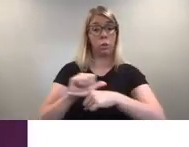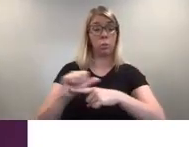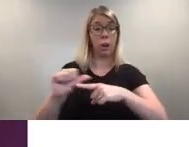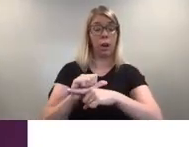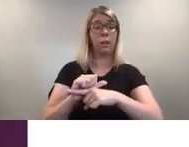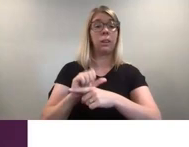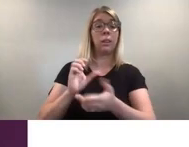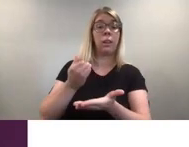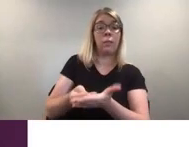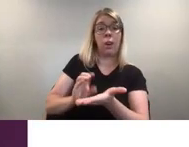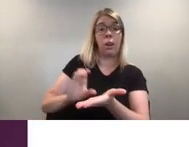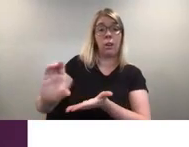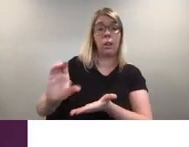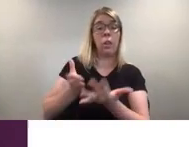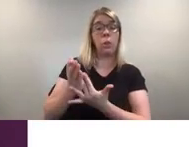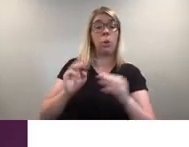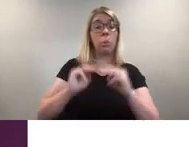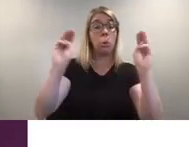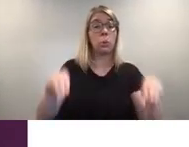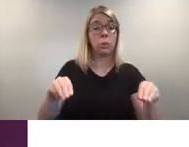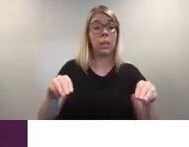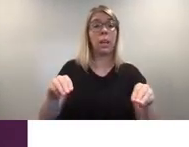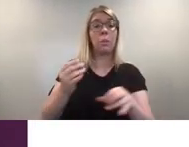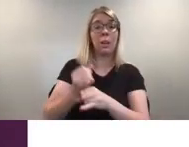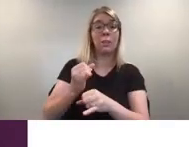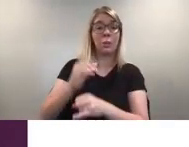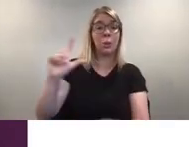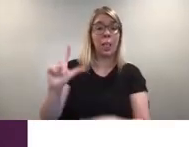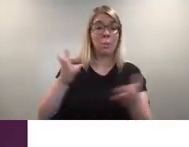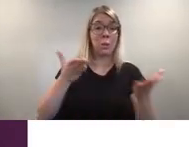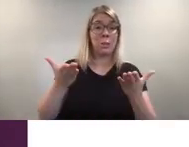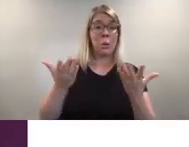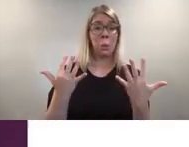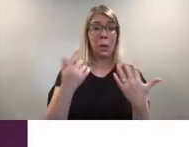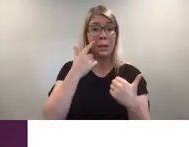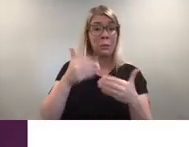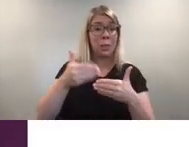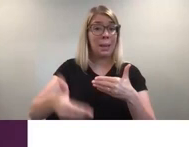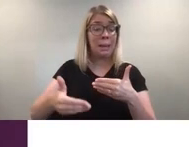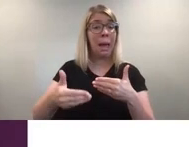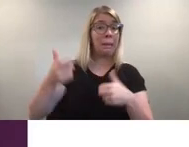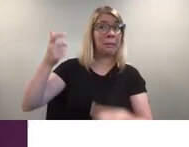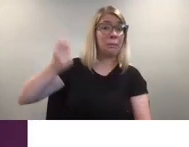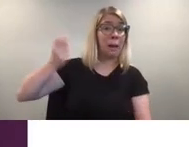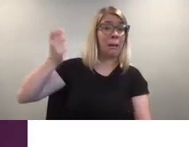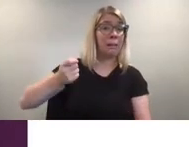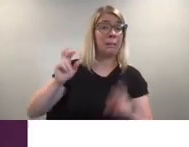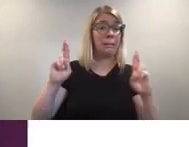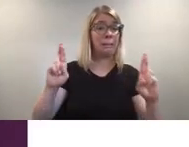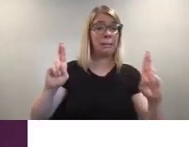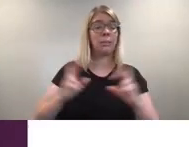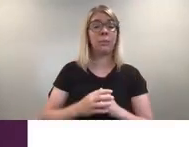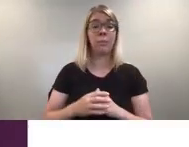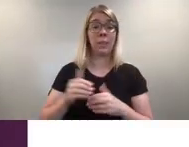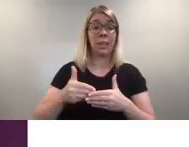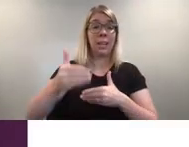Institute of Museum and Library Services, we're waiting on the next round of funding, fingers crossed. The next session will run in the